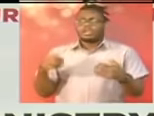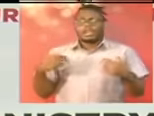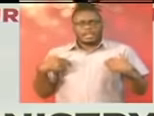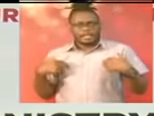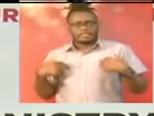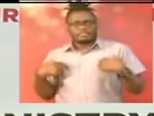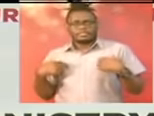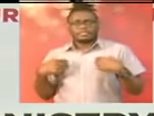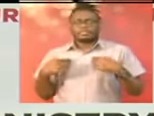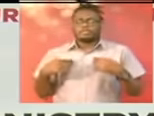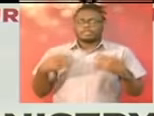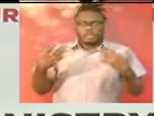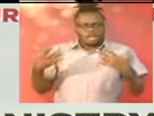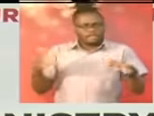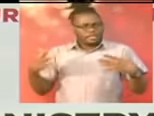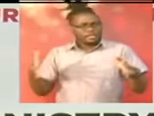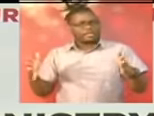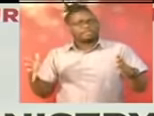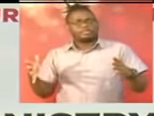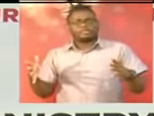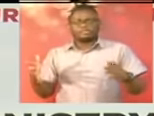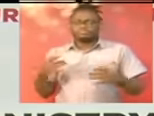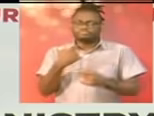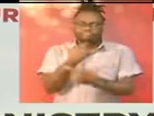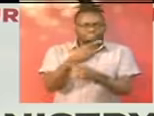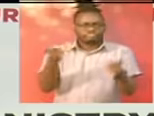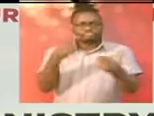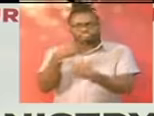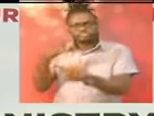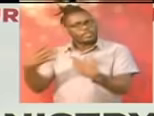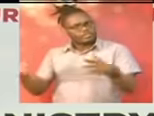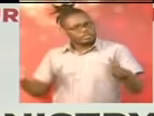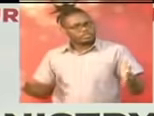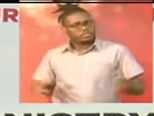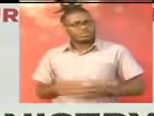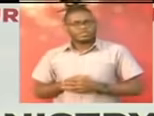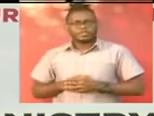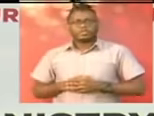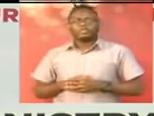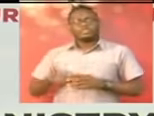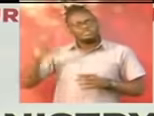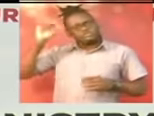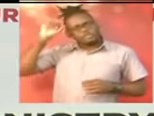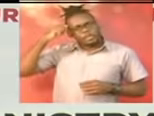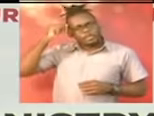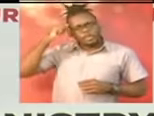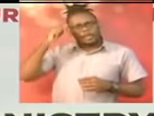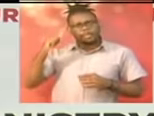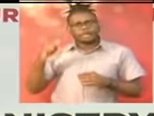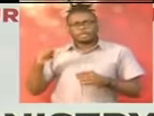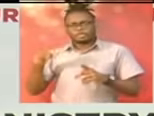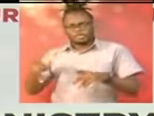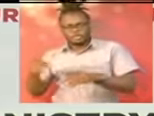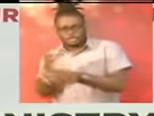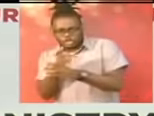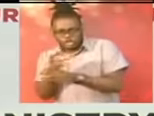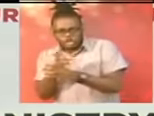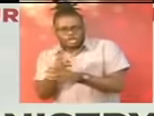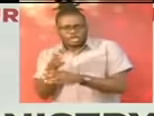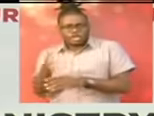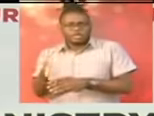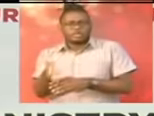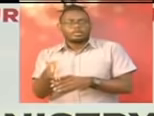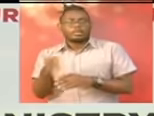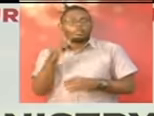of families of those persons in the elder care facilities to give permission or to give concurrence